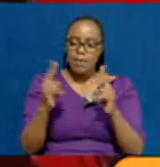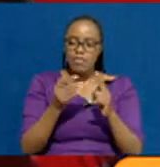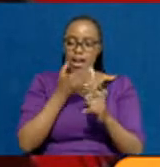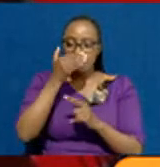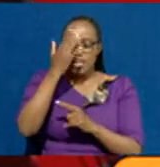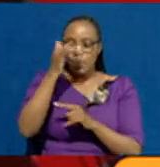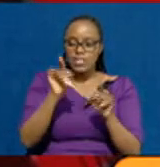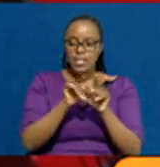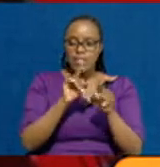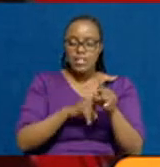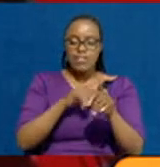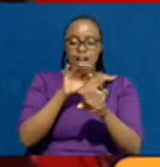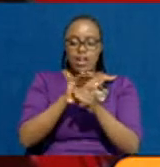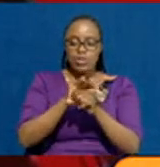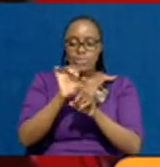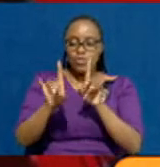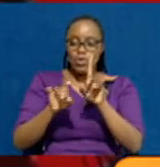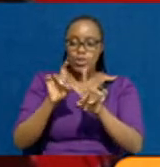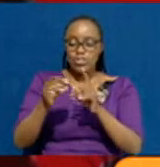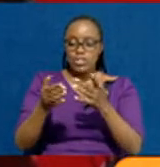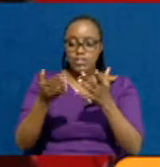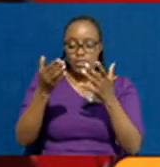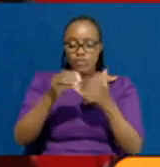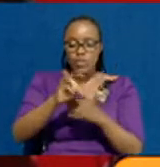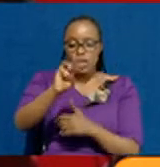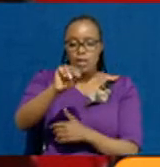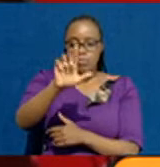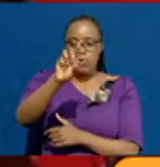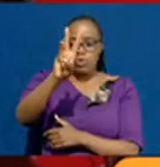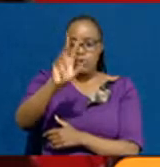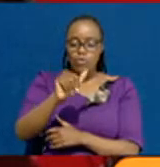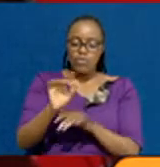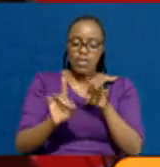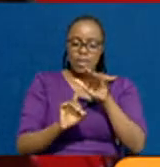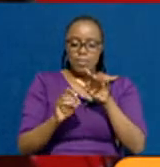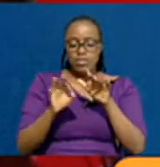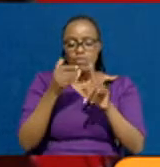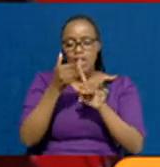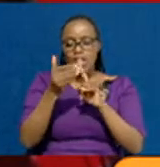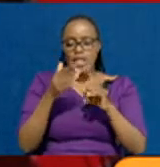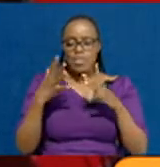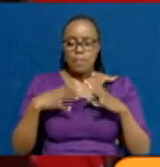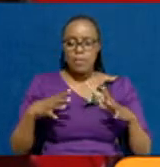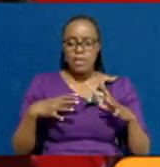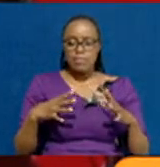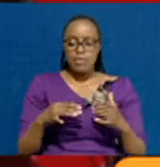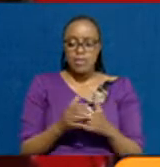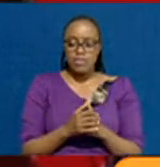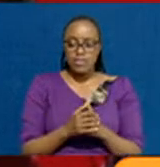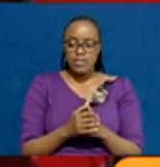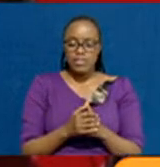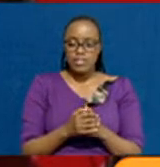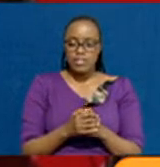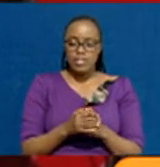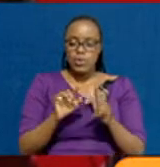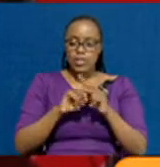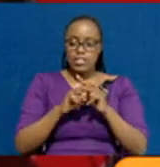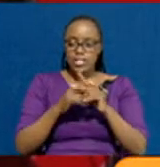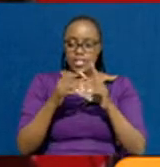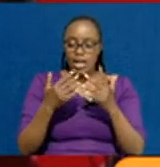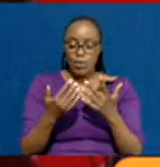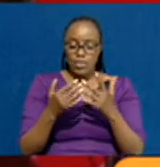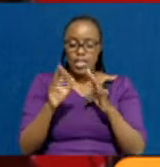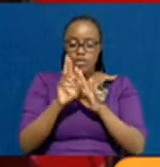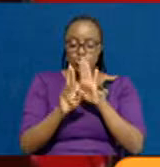answers because it seems there's quite a number of them. I'll start with you, Dr. Mulwa. Measures taken to convince the people? I'll begin by the